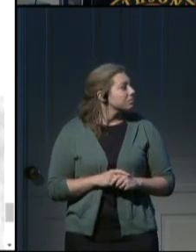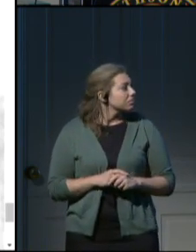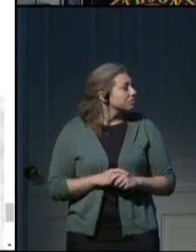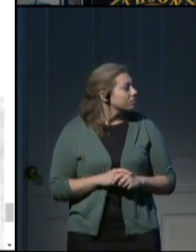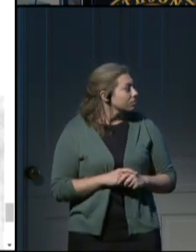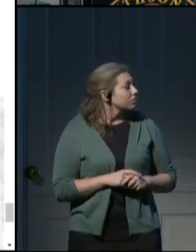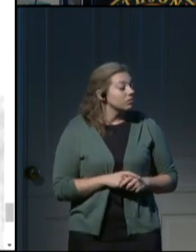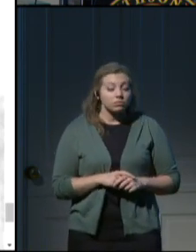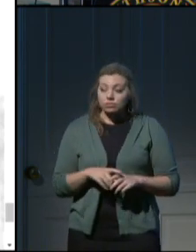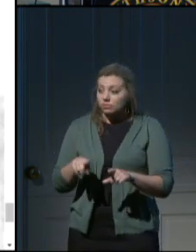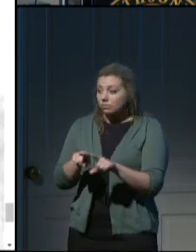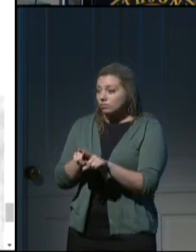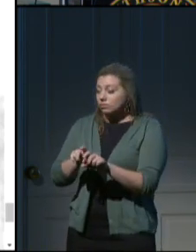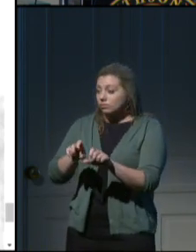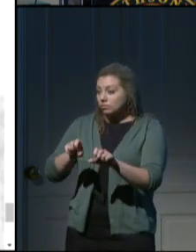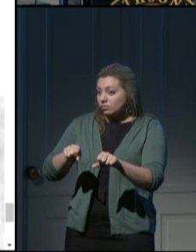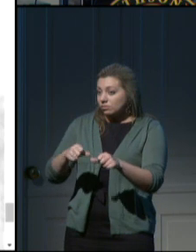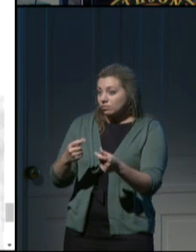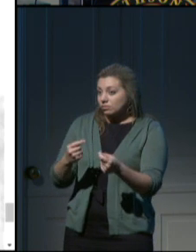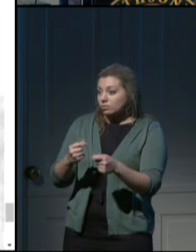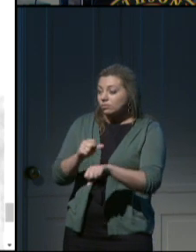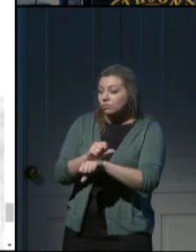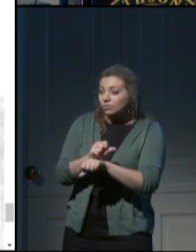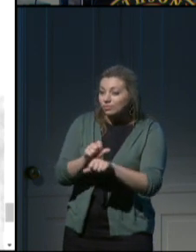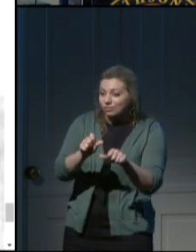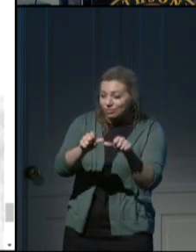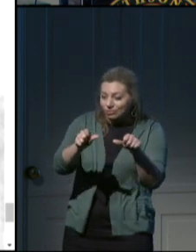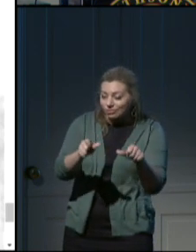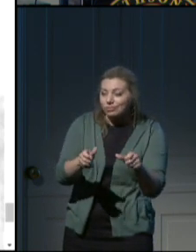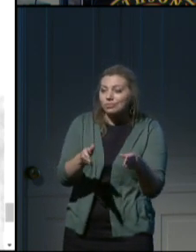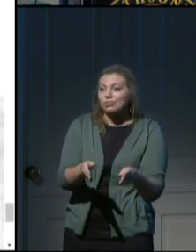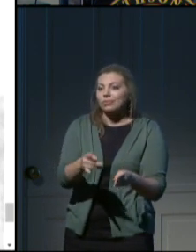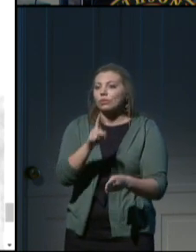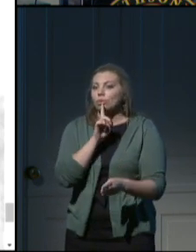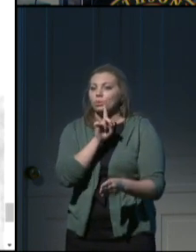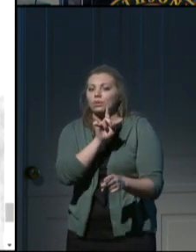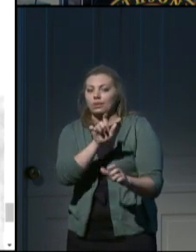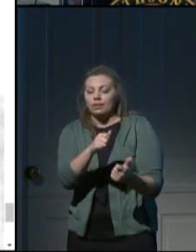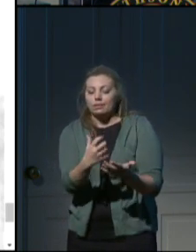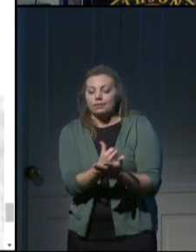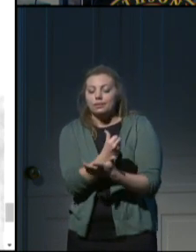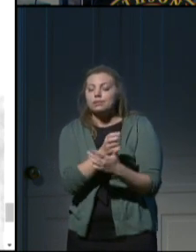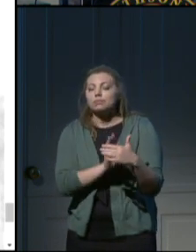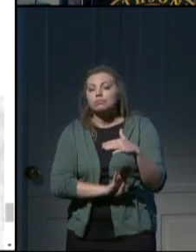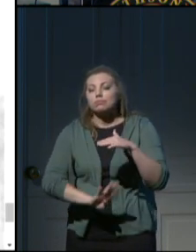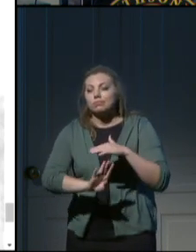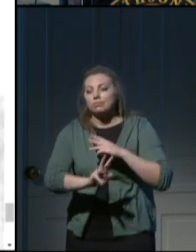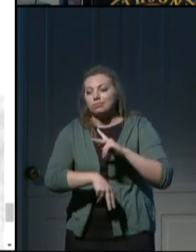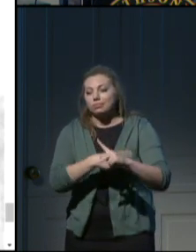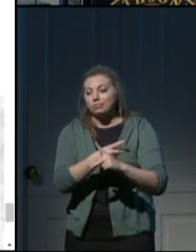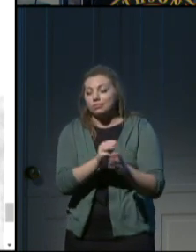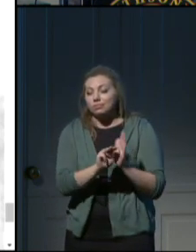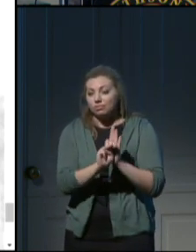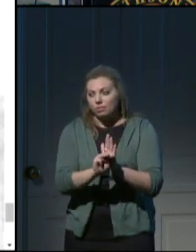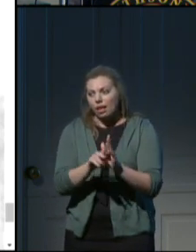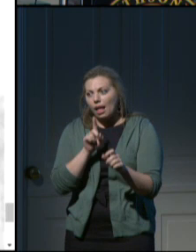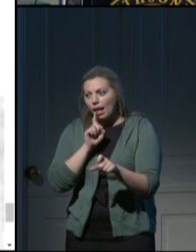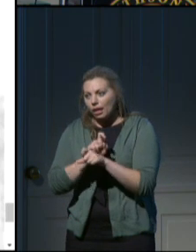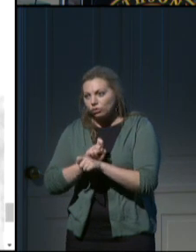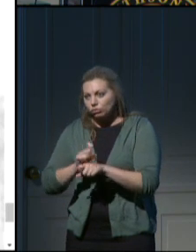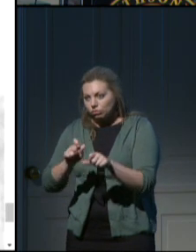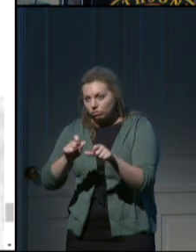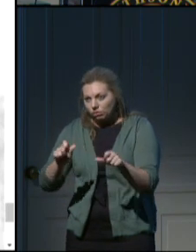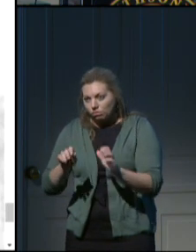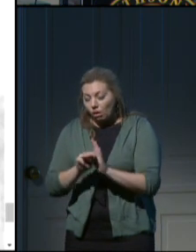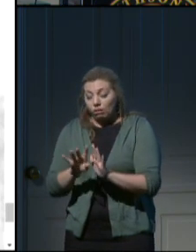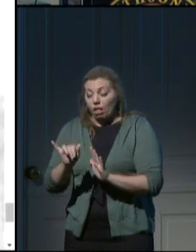were able to work with the architect to get a very basic version of the model. The actual architect's model was way,